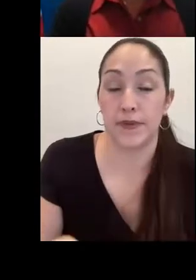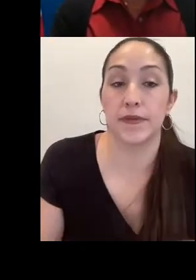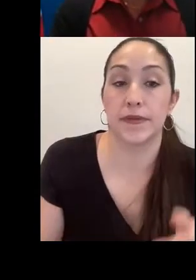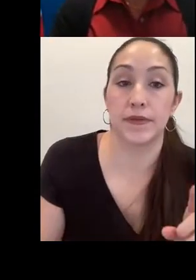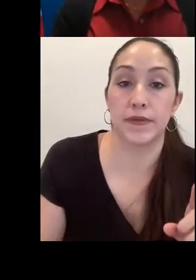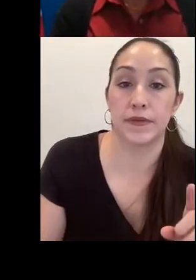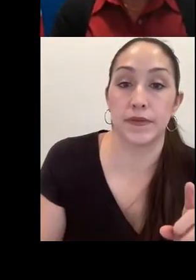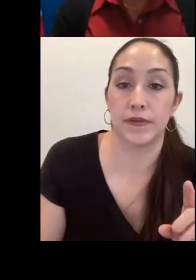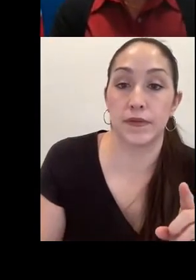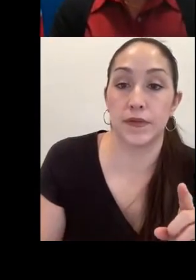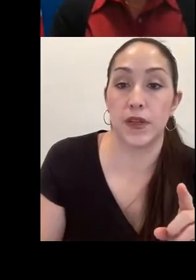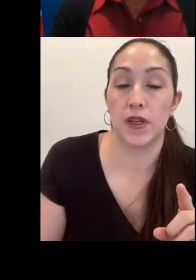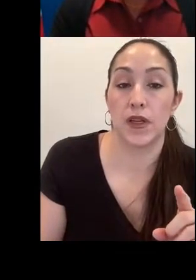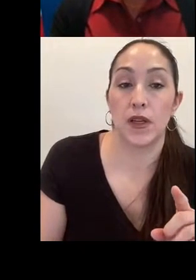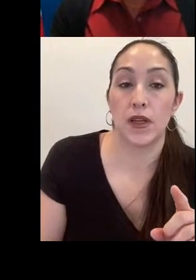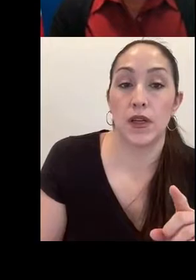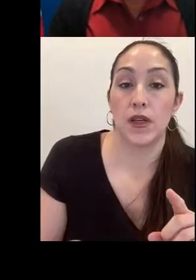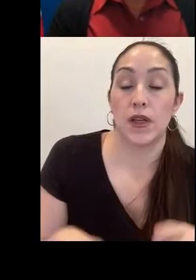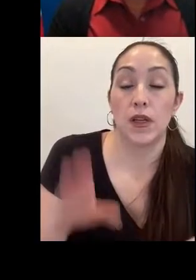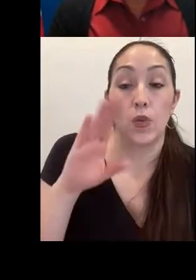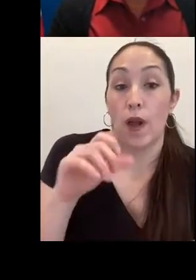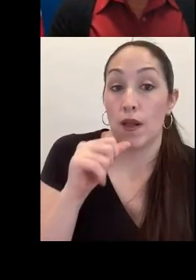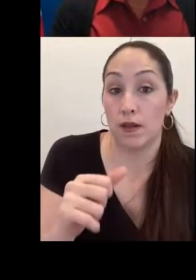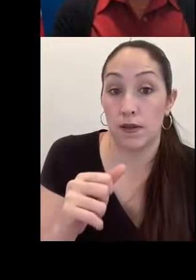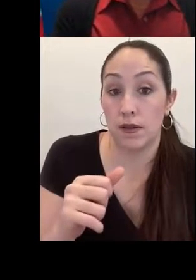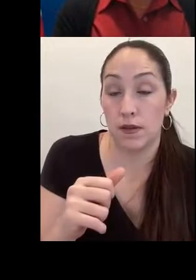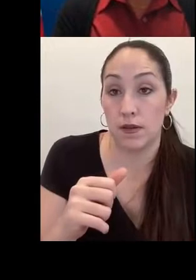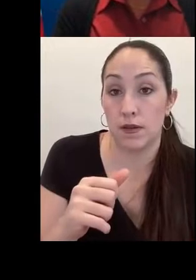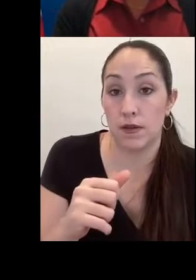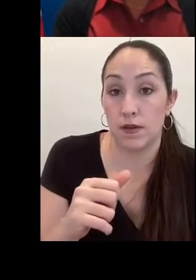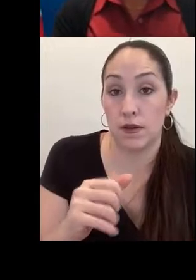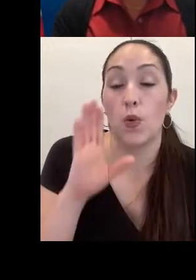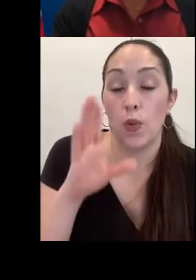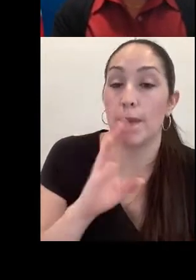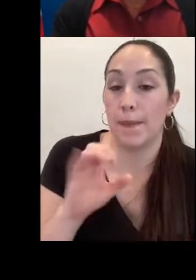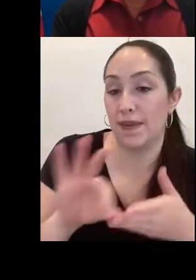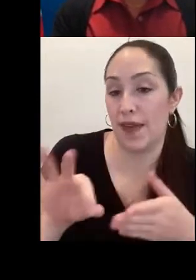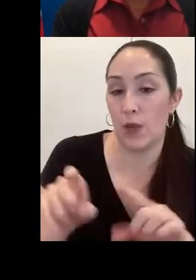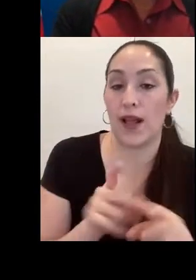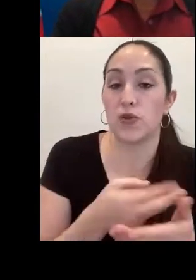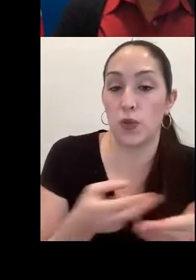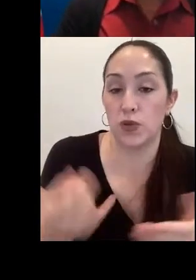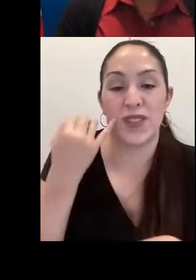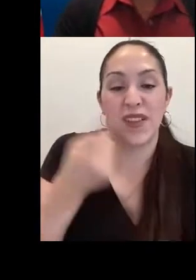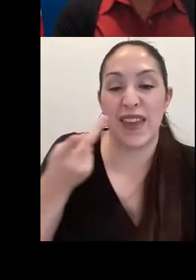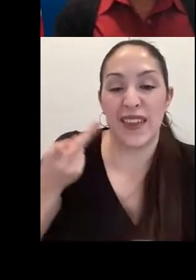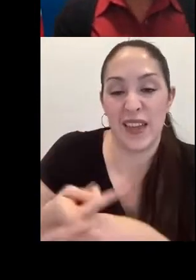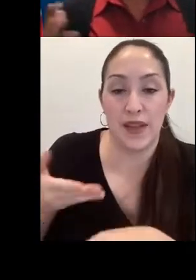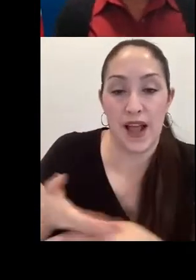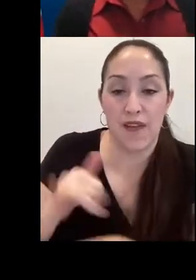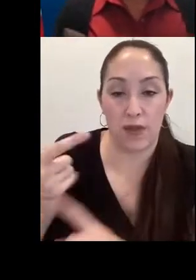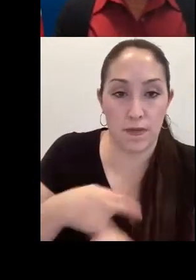beneficiary's countable resources if he or she retains it beyond the month received. For non-housing